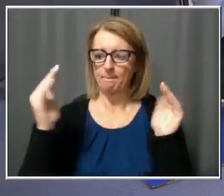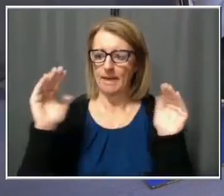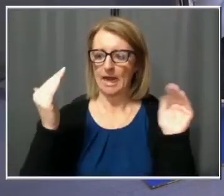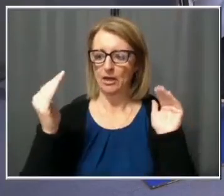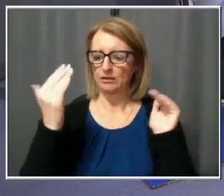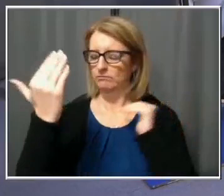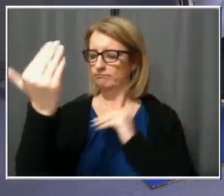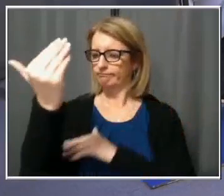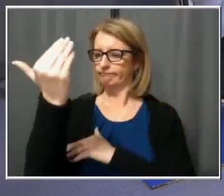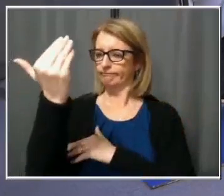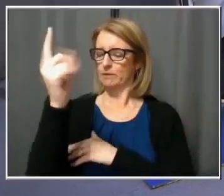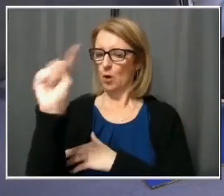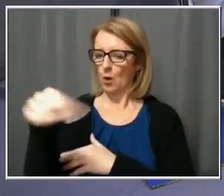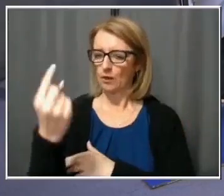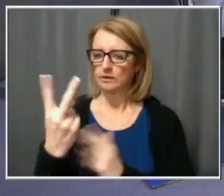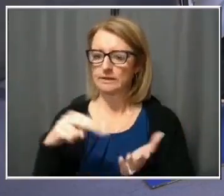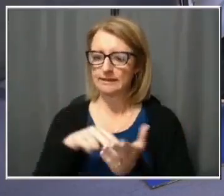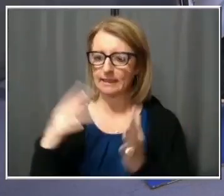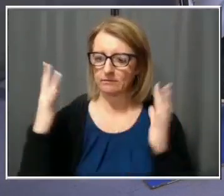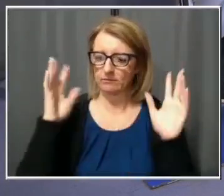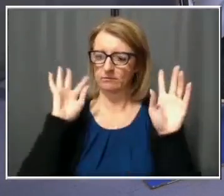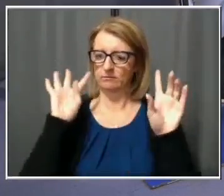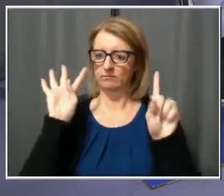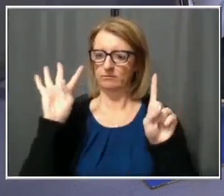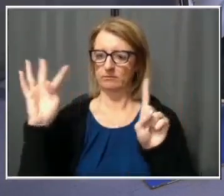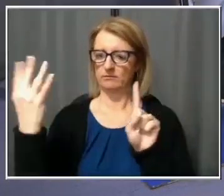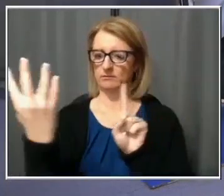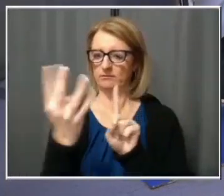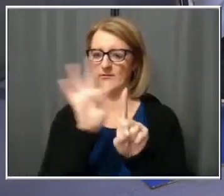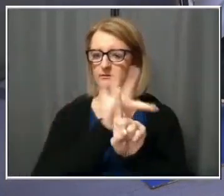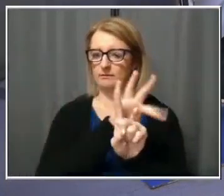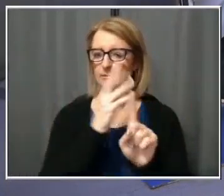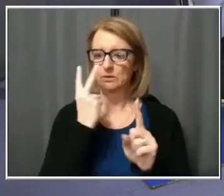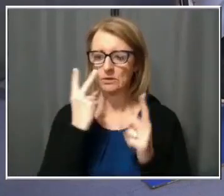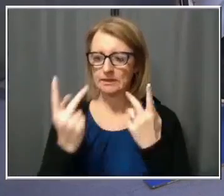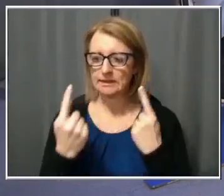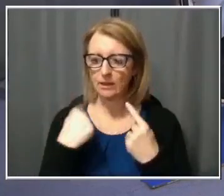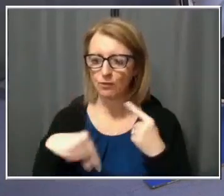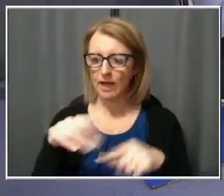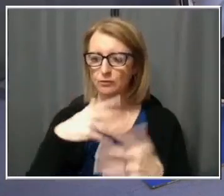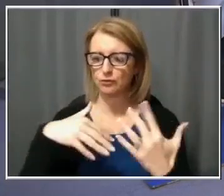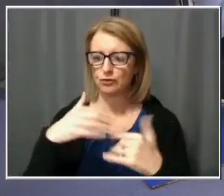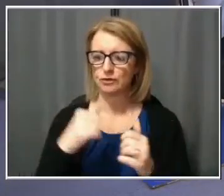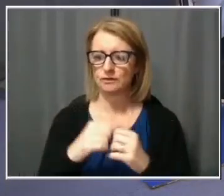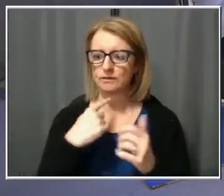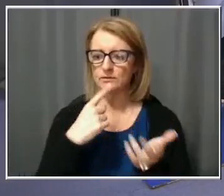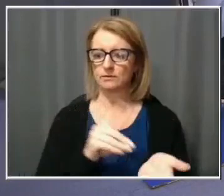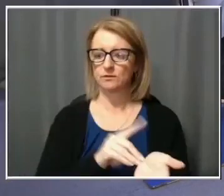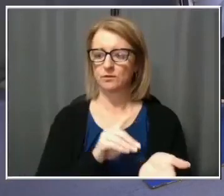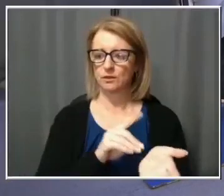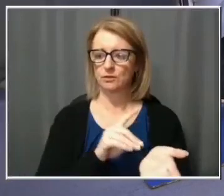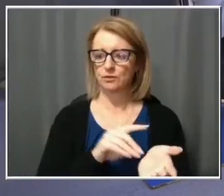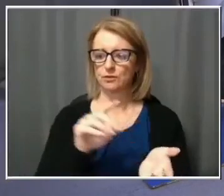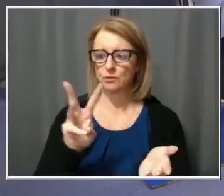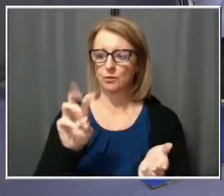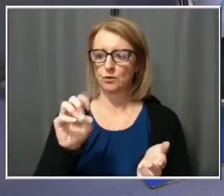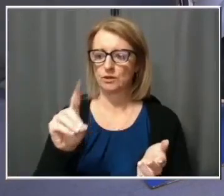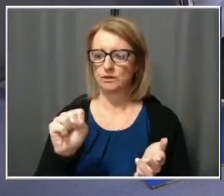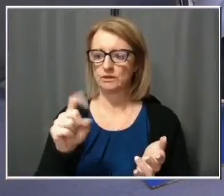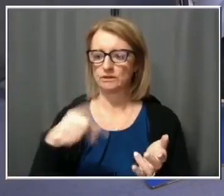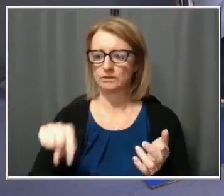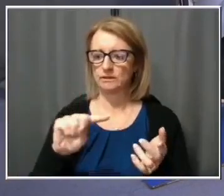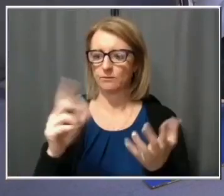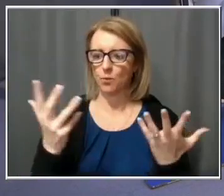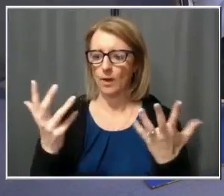what you're seeing standing all around you in leotards and bathing suits. Dr. Woods, what do you tell these young women, especially when it's really like